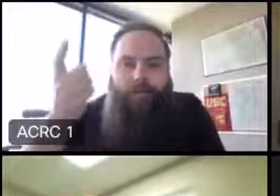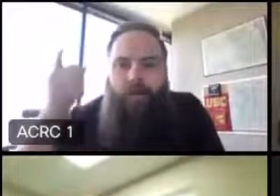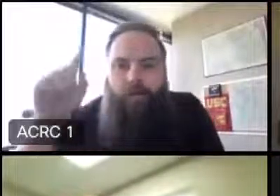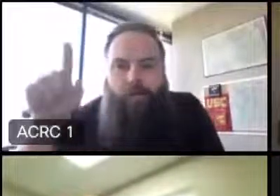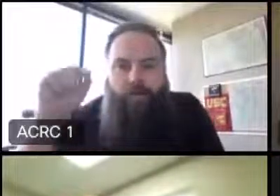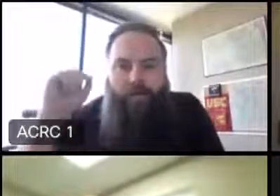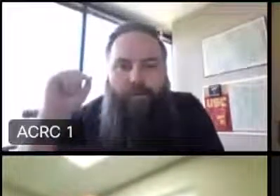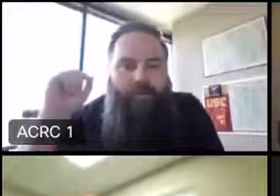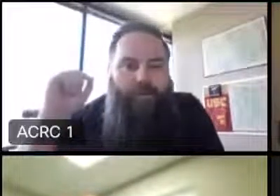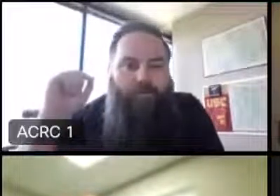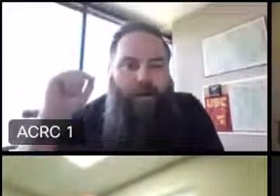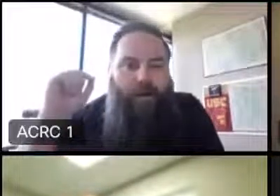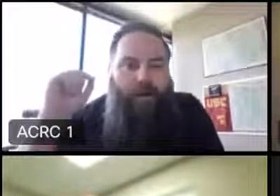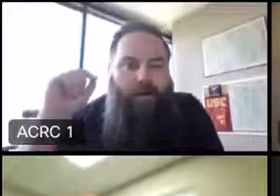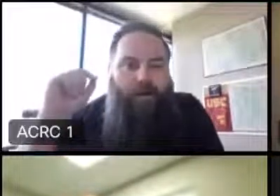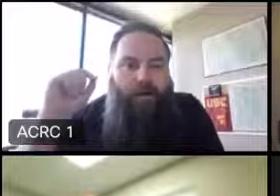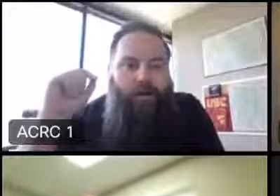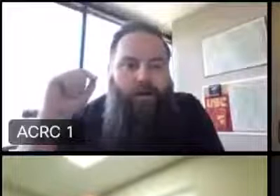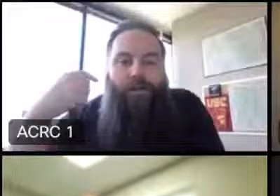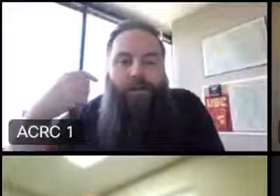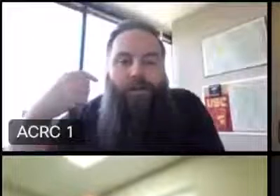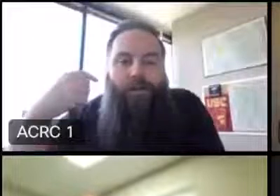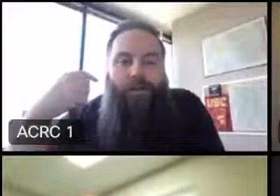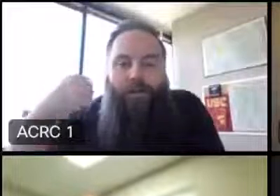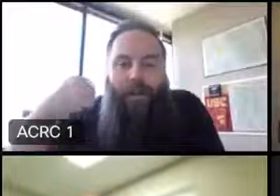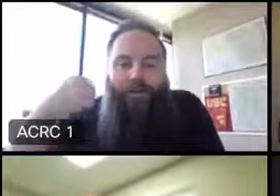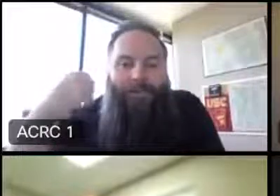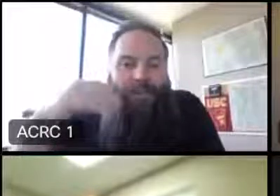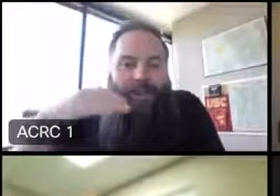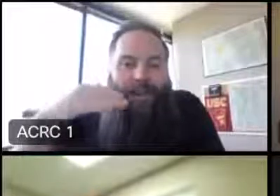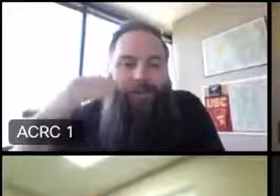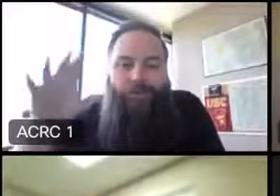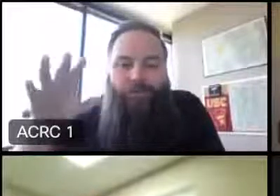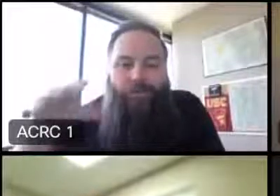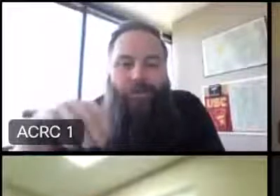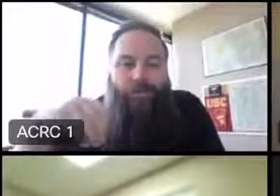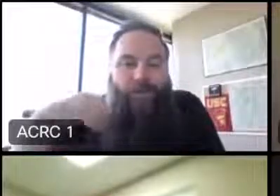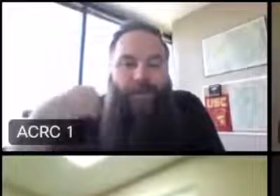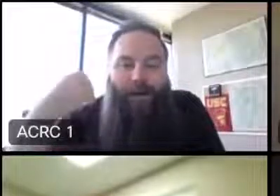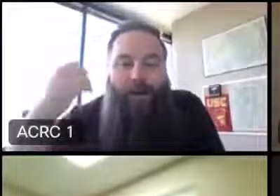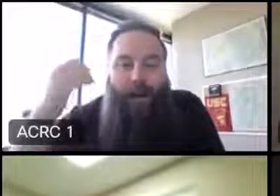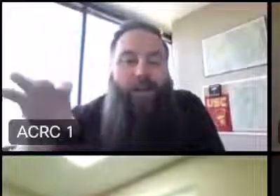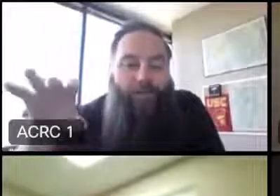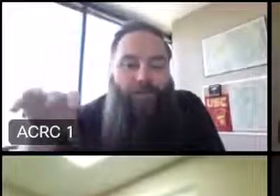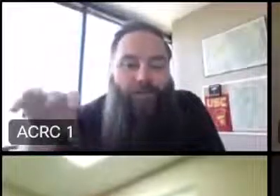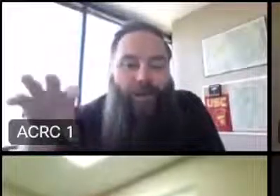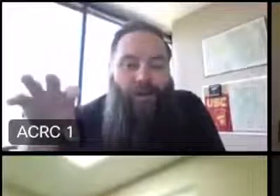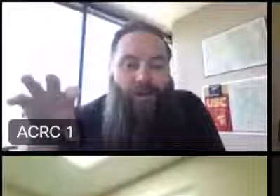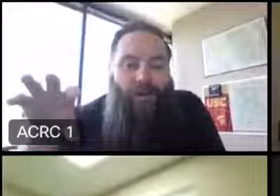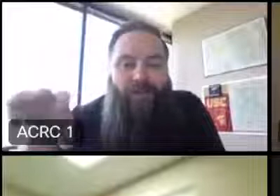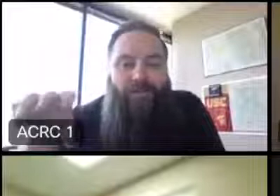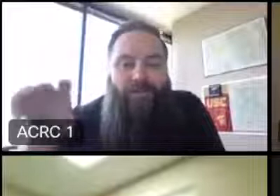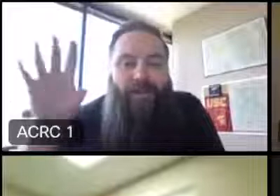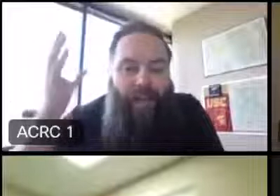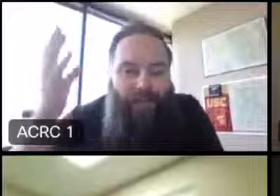from someone or a proposal from someone as well. And so any of those things that we get in writing between now and October 12th, I think I'll be talking to